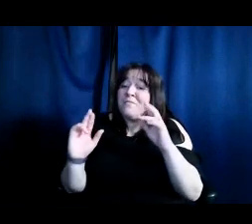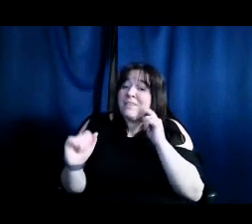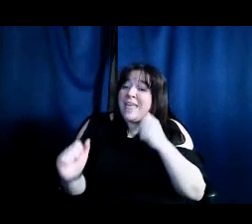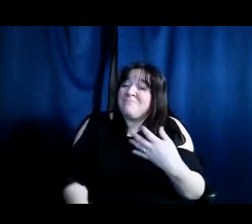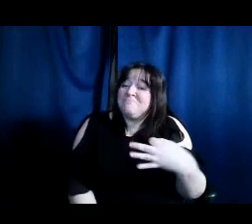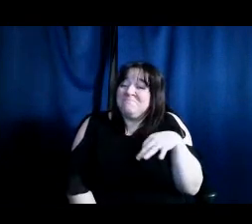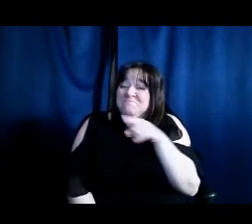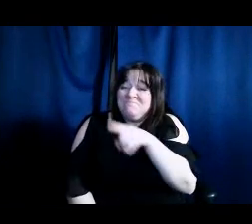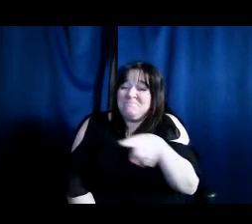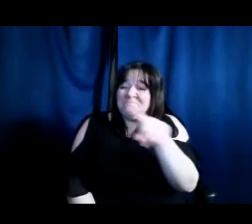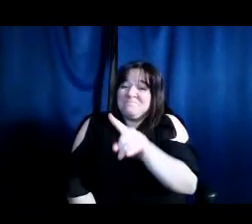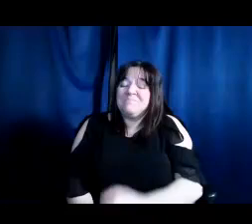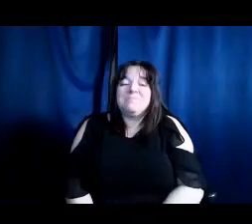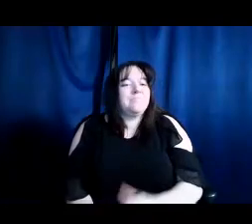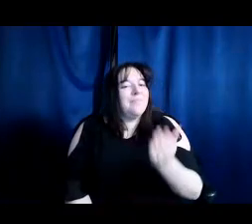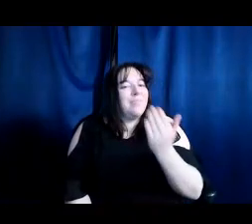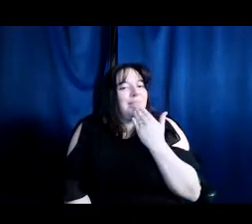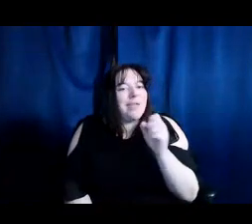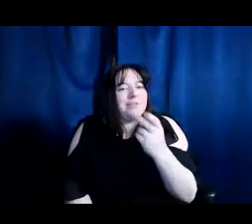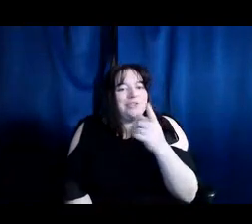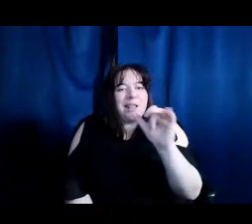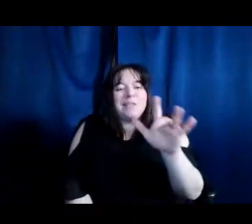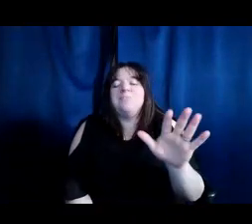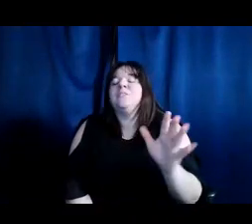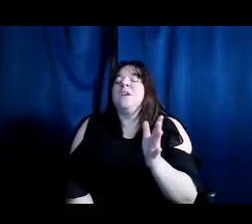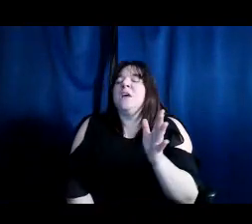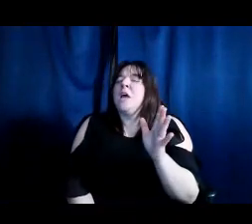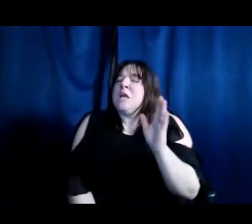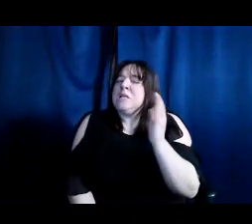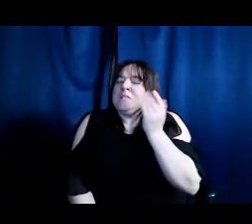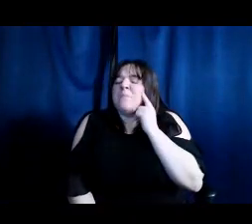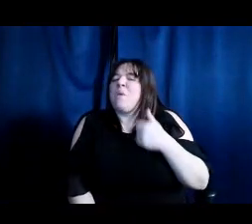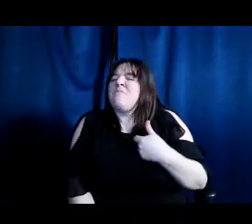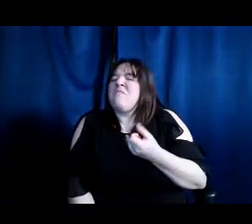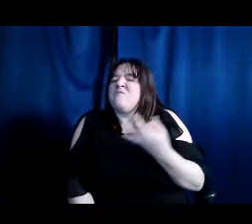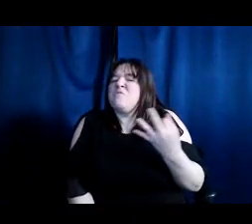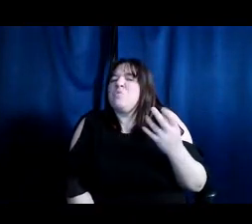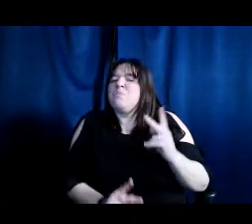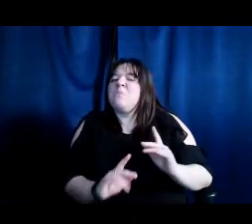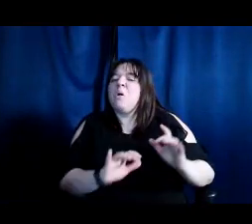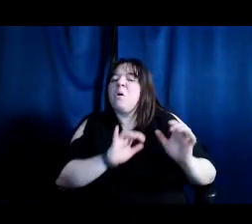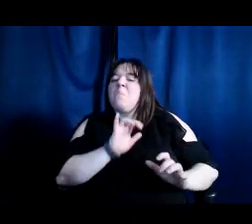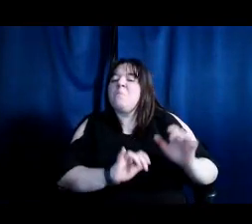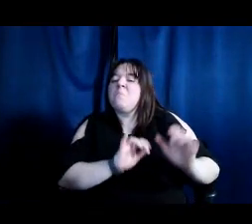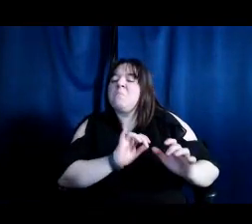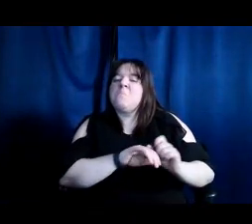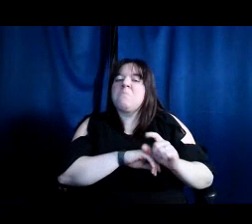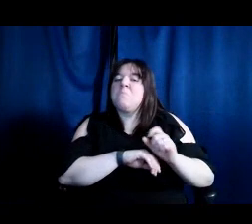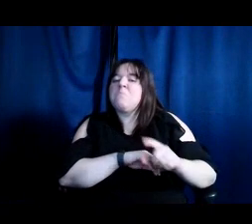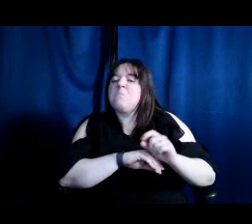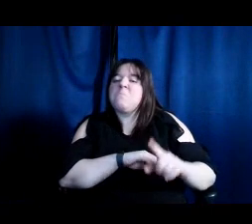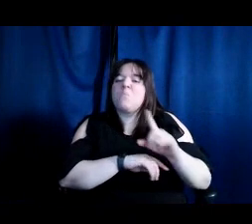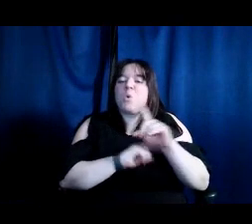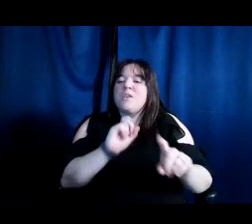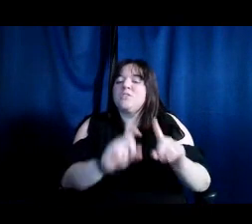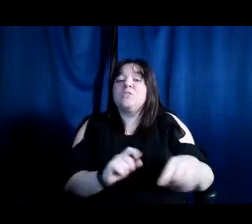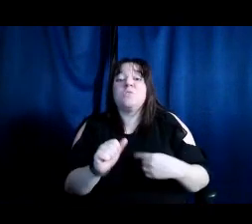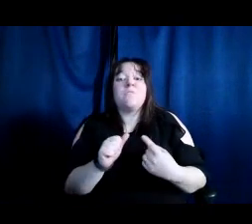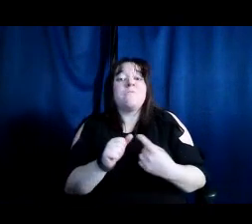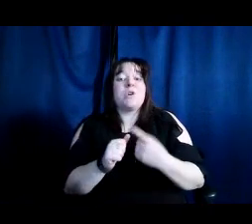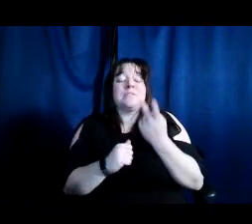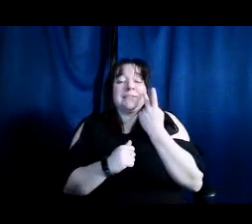Thanks, Shelly. Now, it does look like we have a few responses or questions here in the chat. And the first